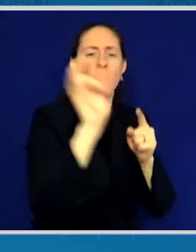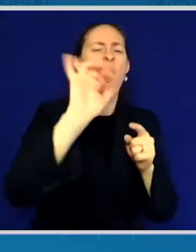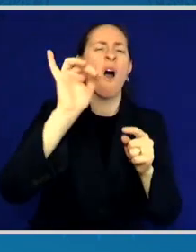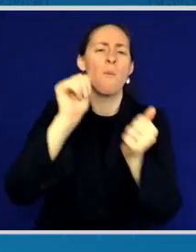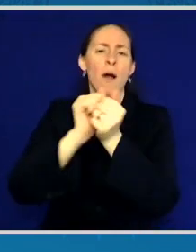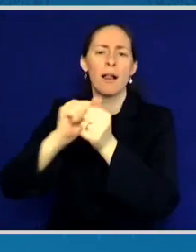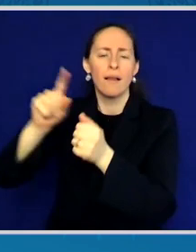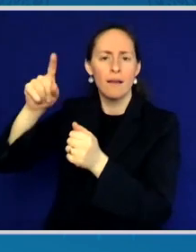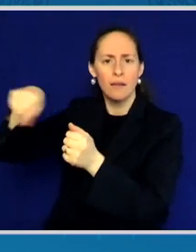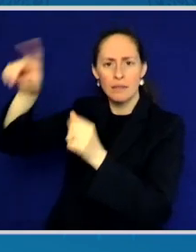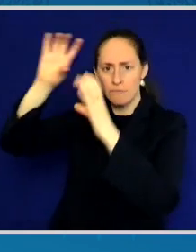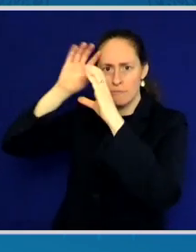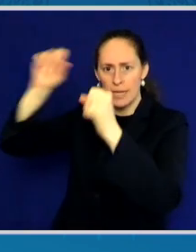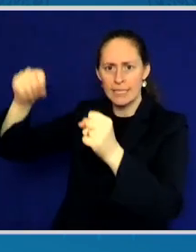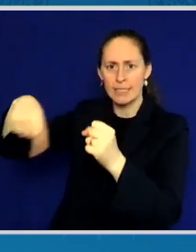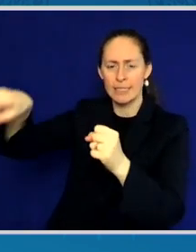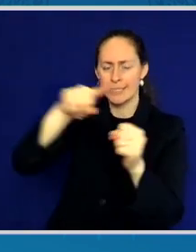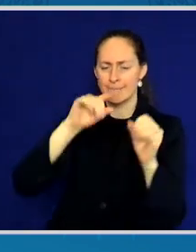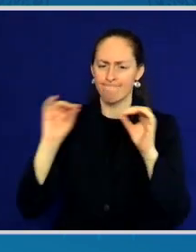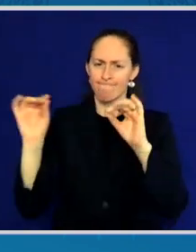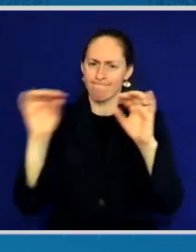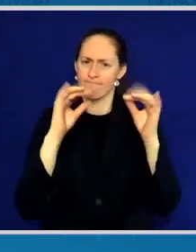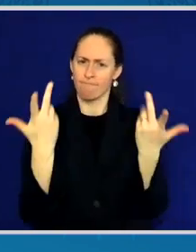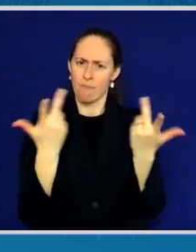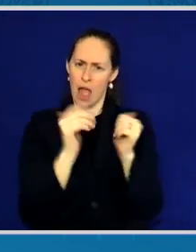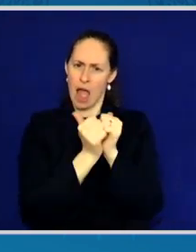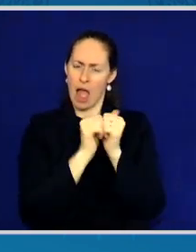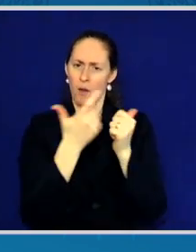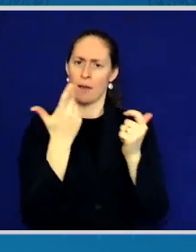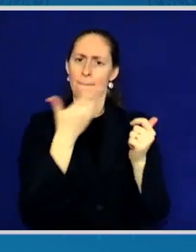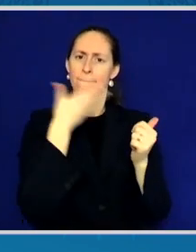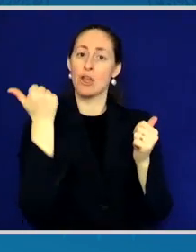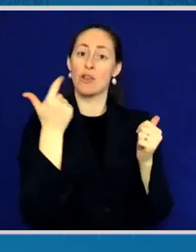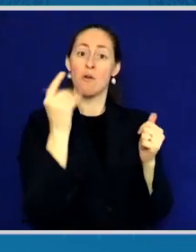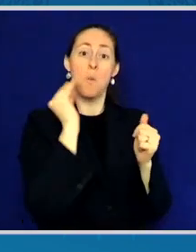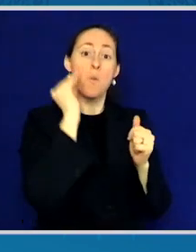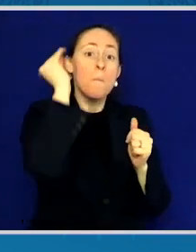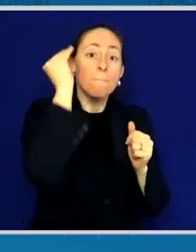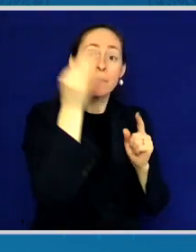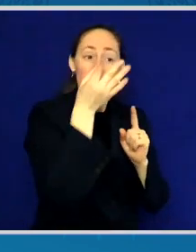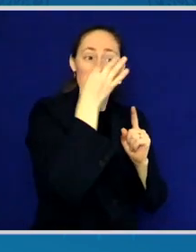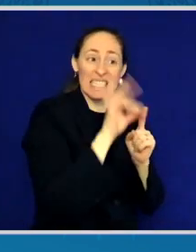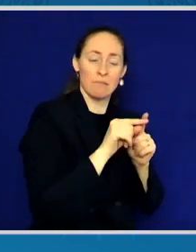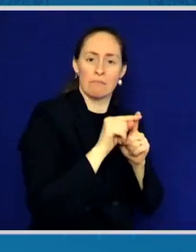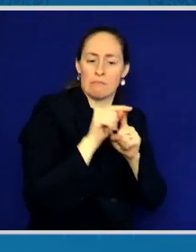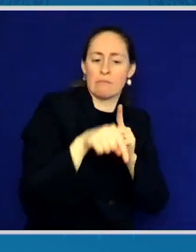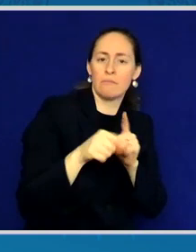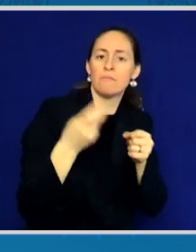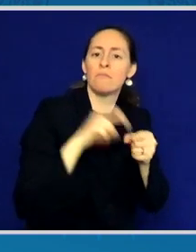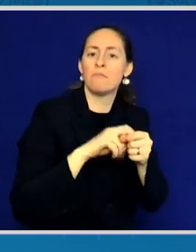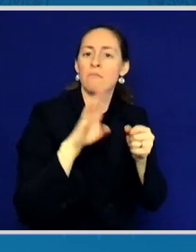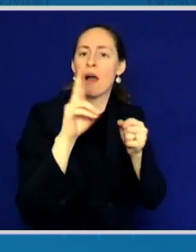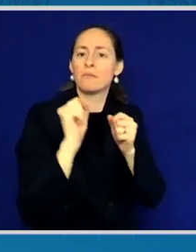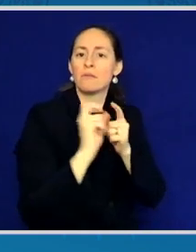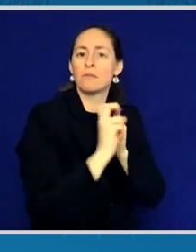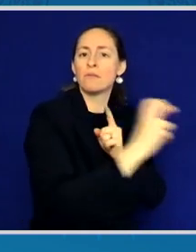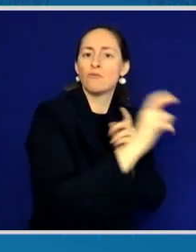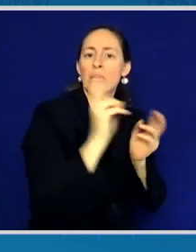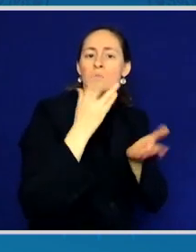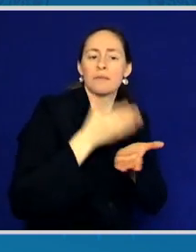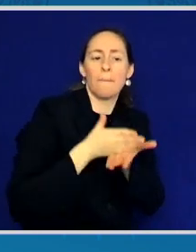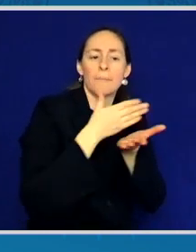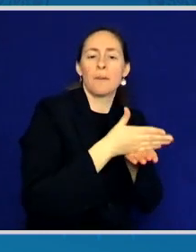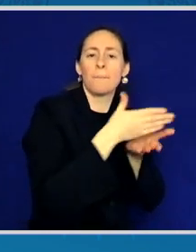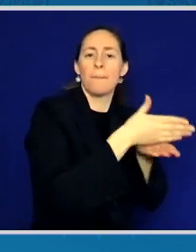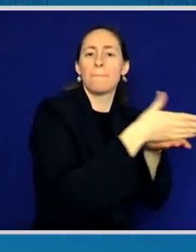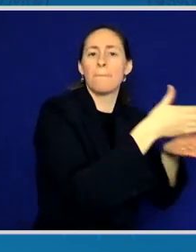how to encourage housing near transit stops. And that's where there is potential, obviously, for